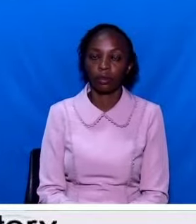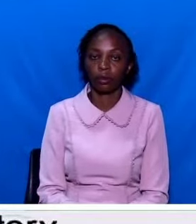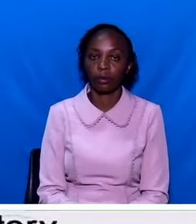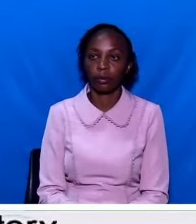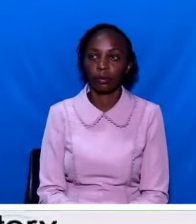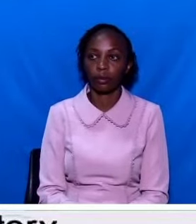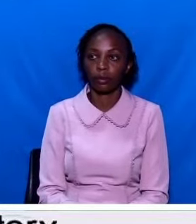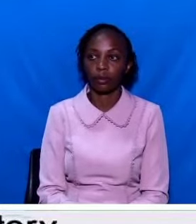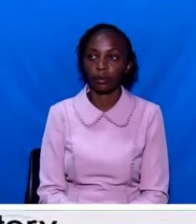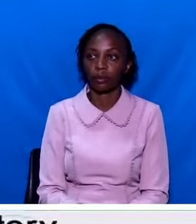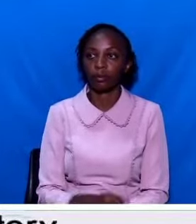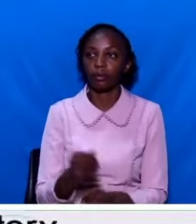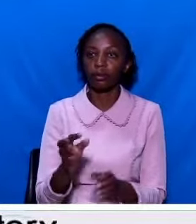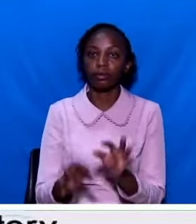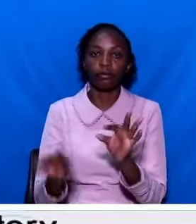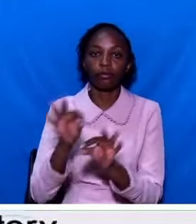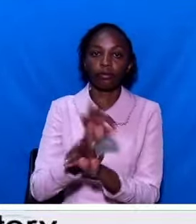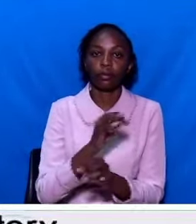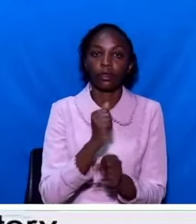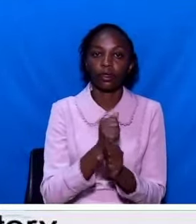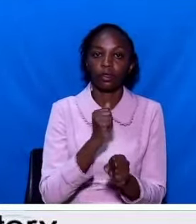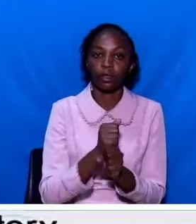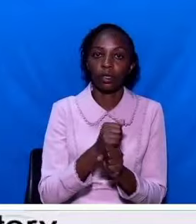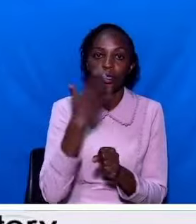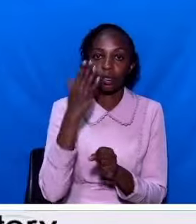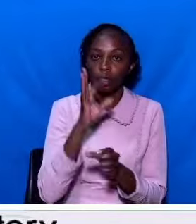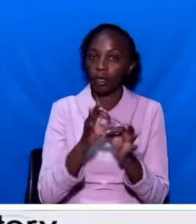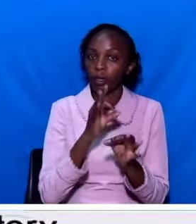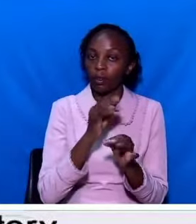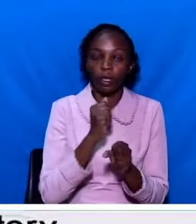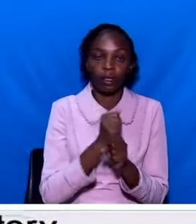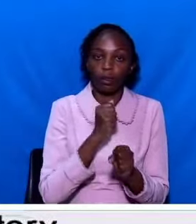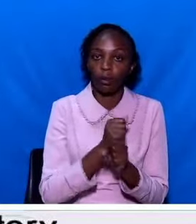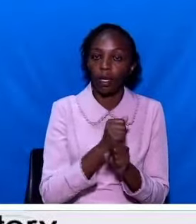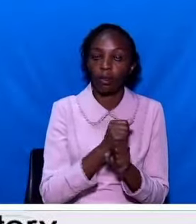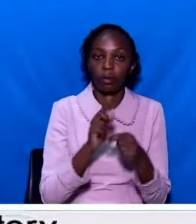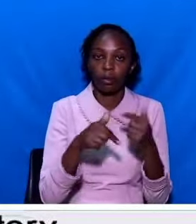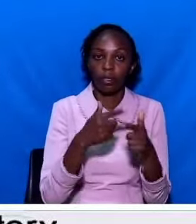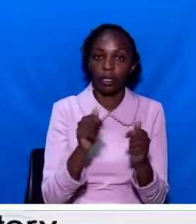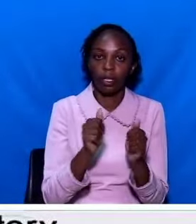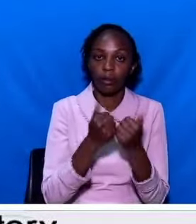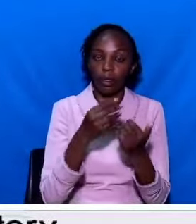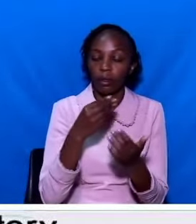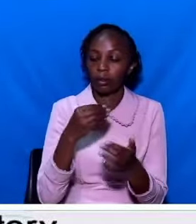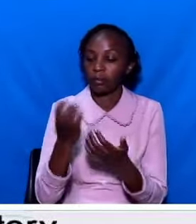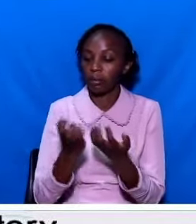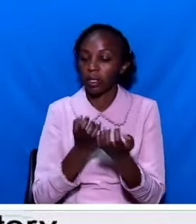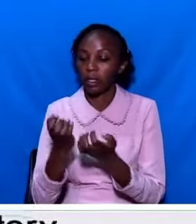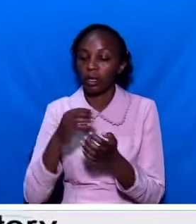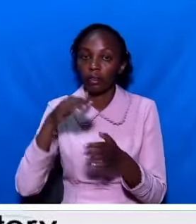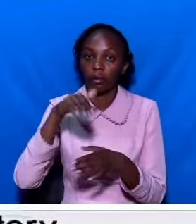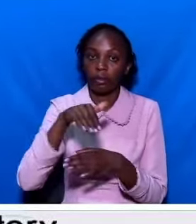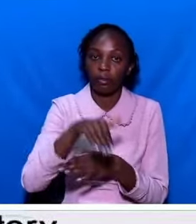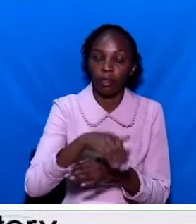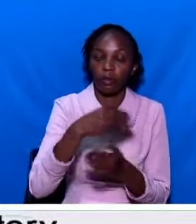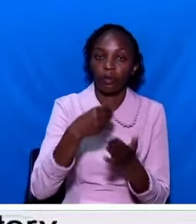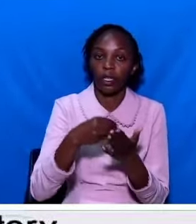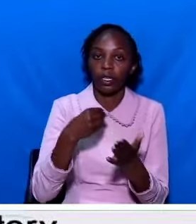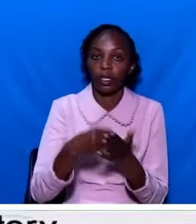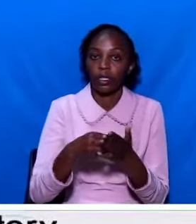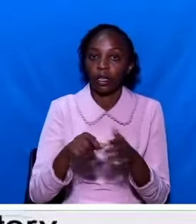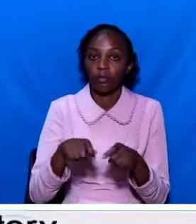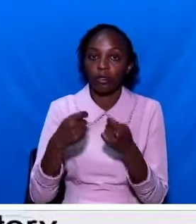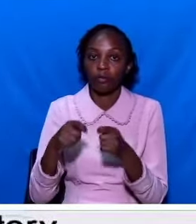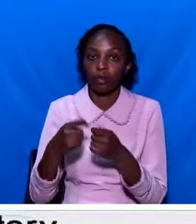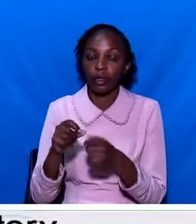You're swapped at your place of work. You're not sure whether that job is going to happen. Your business is going down. Your finances are being interrupted.